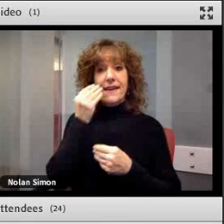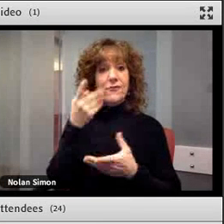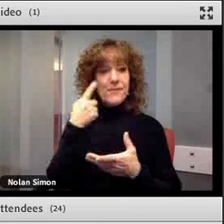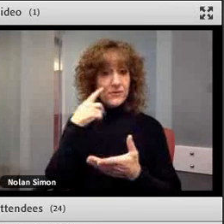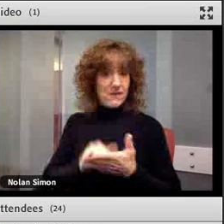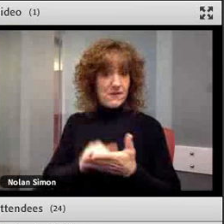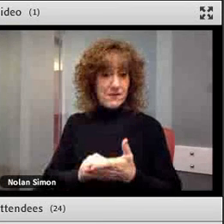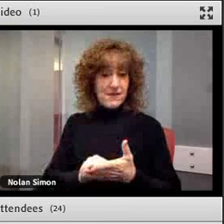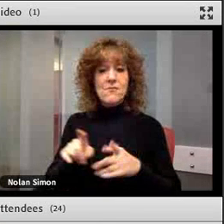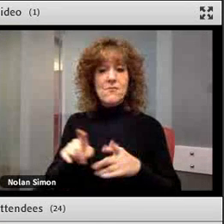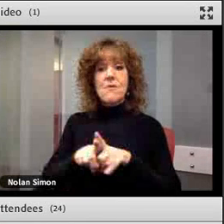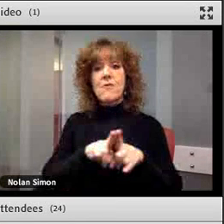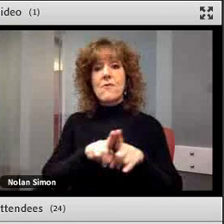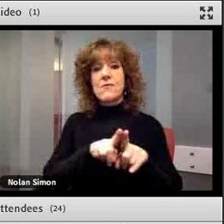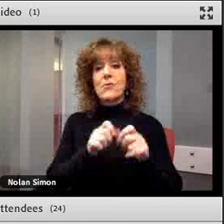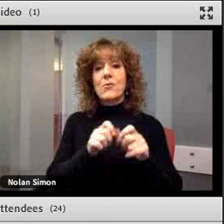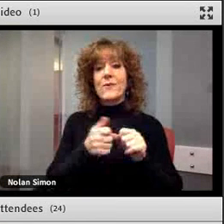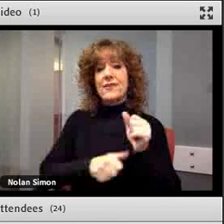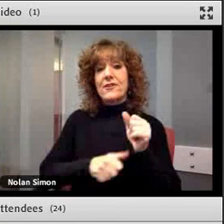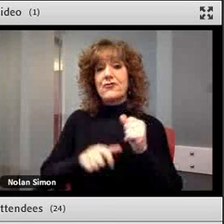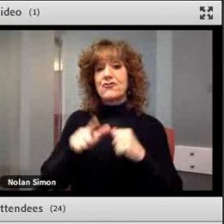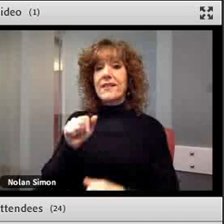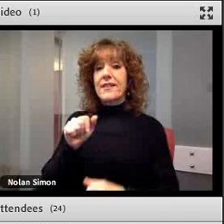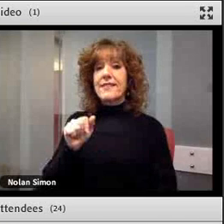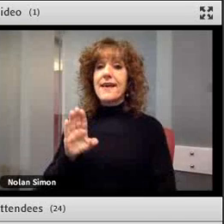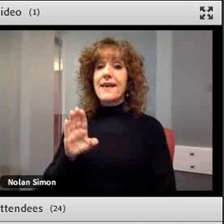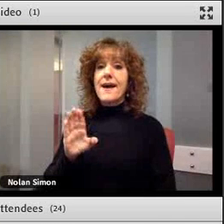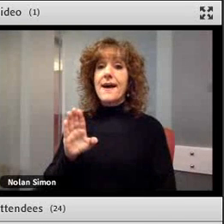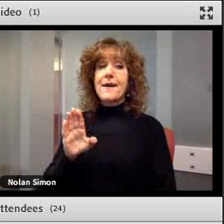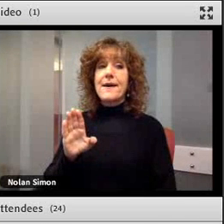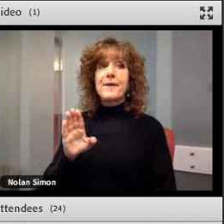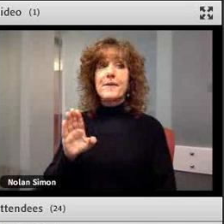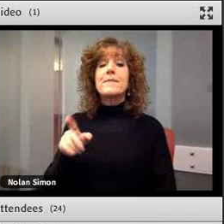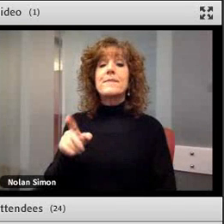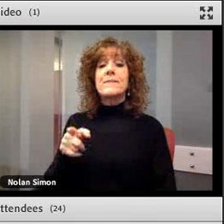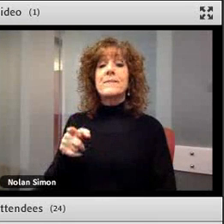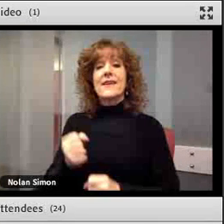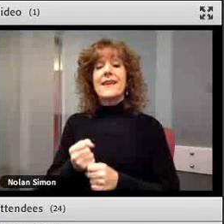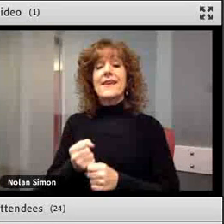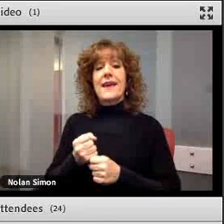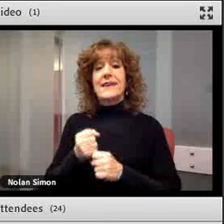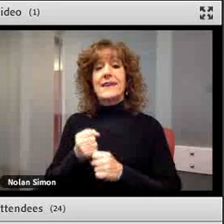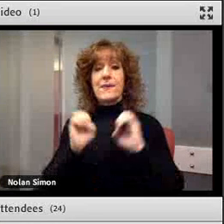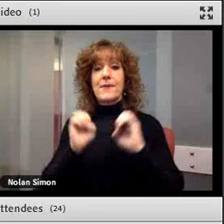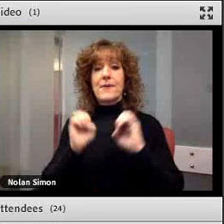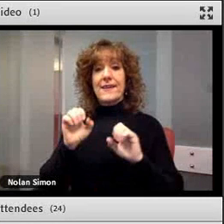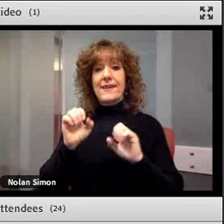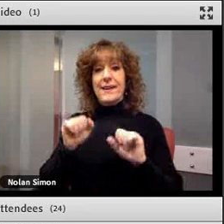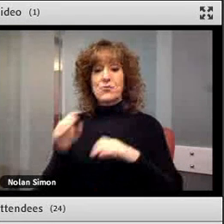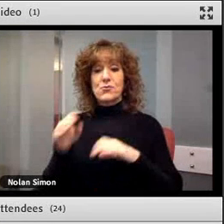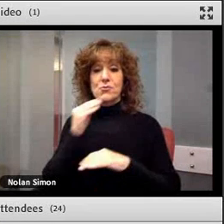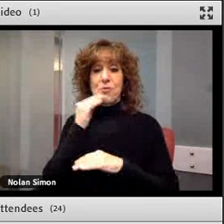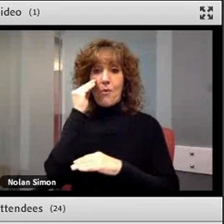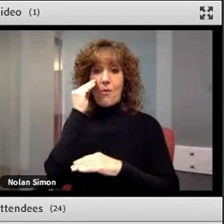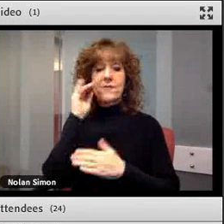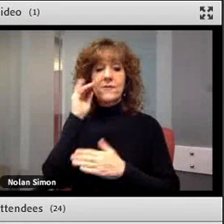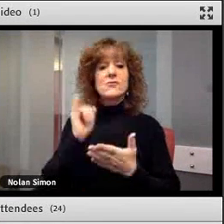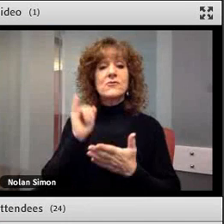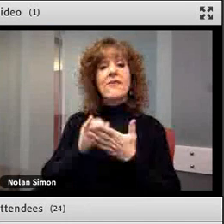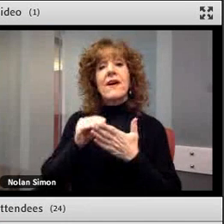that. You also, with each of these labs, can get experiments that you can do at home. So these are